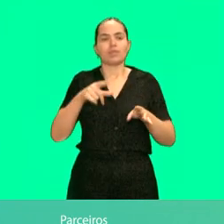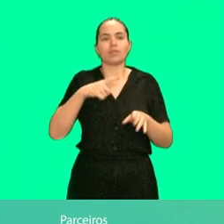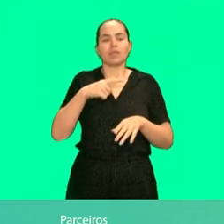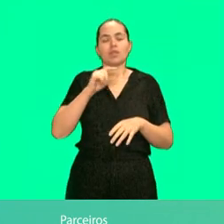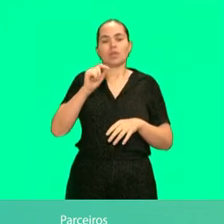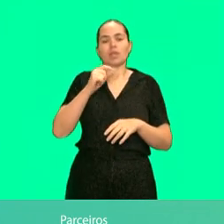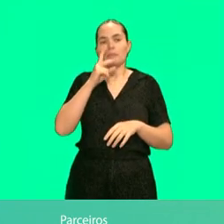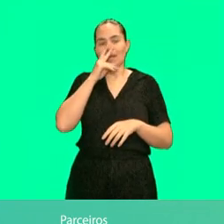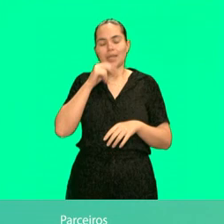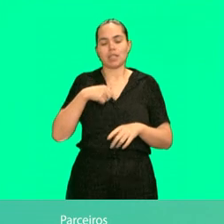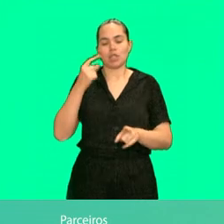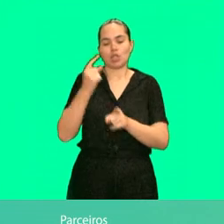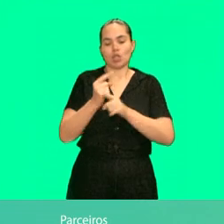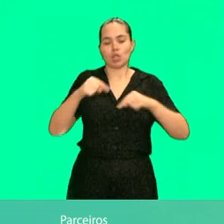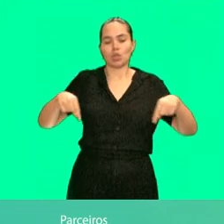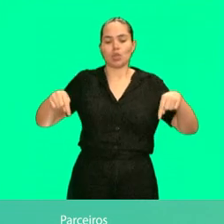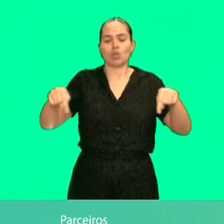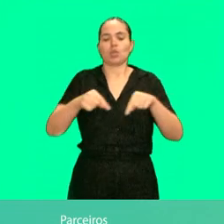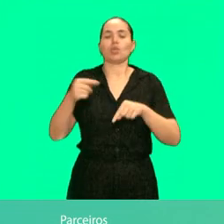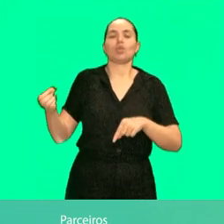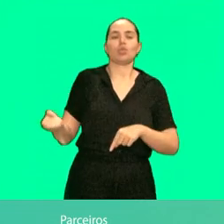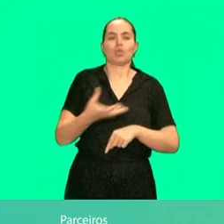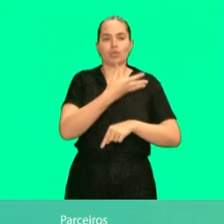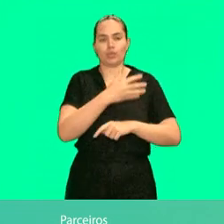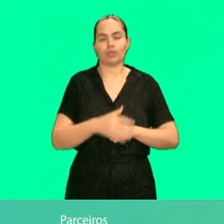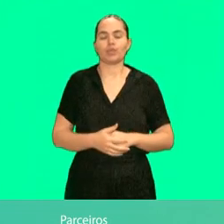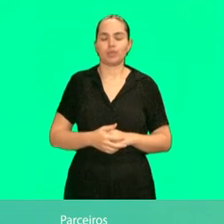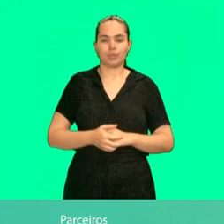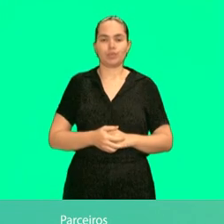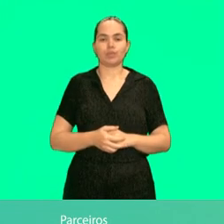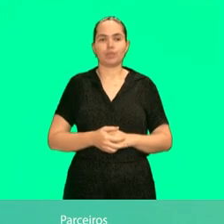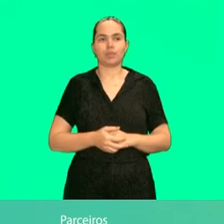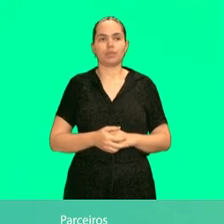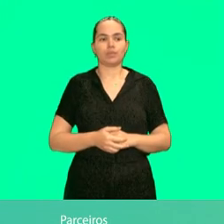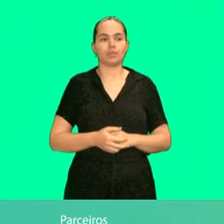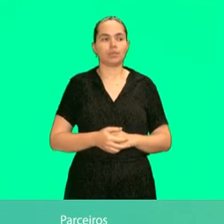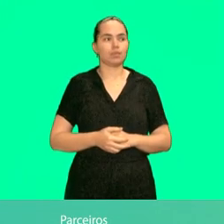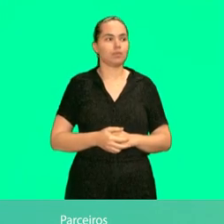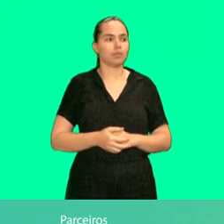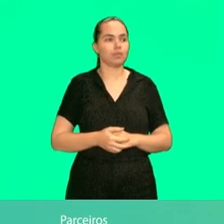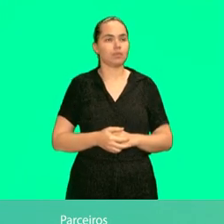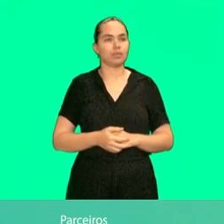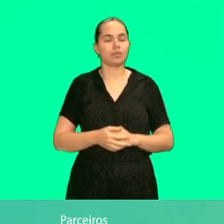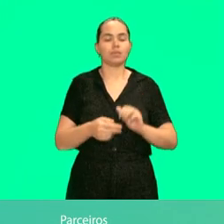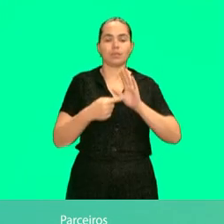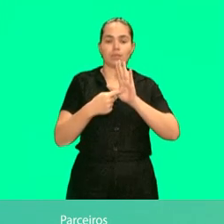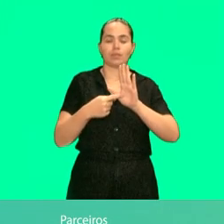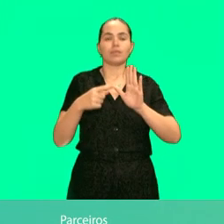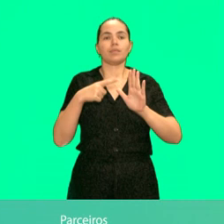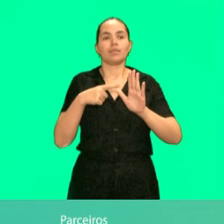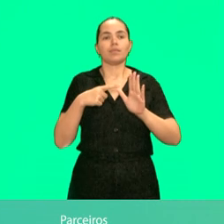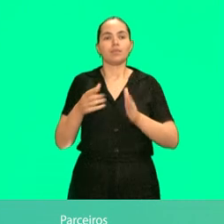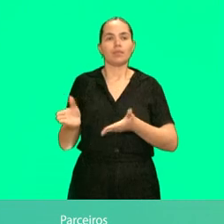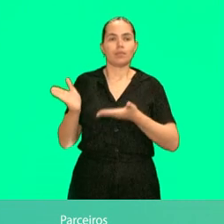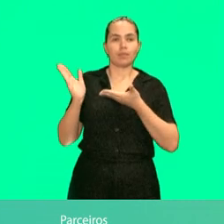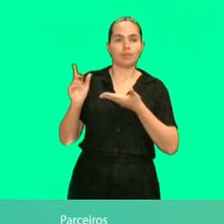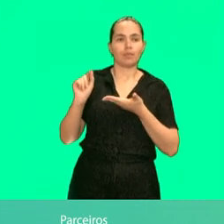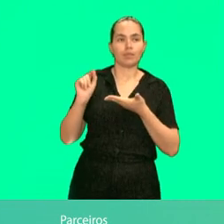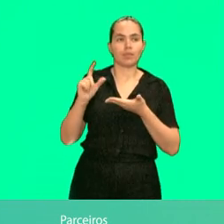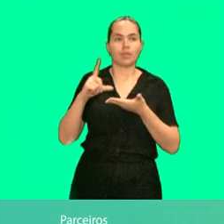cost, and sometimes it's even more cost effective to create a brand new plant than